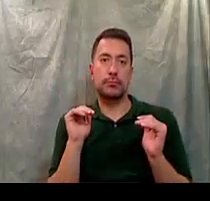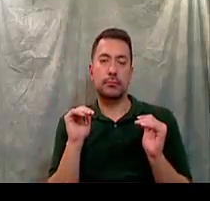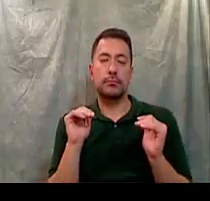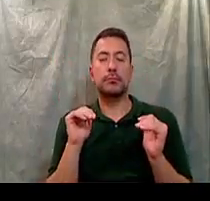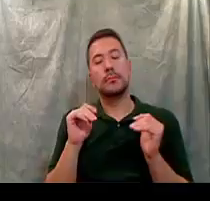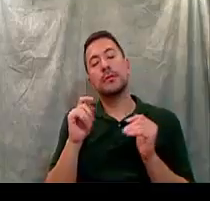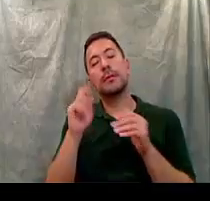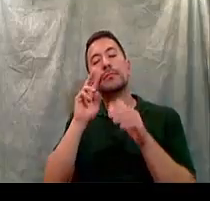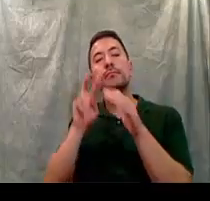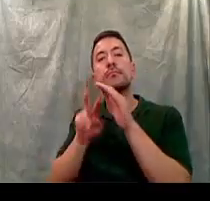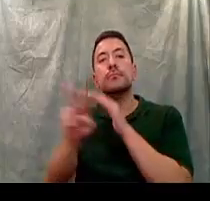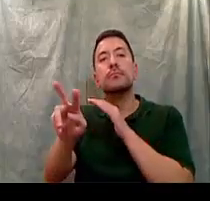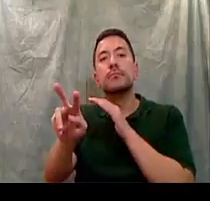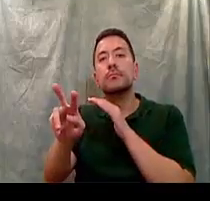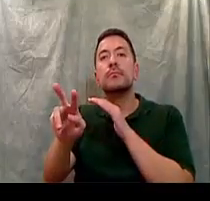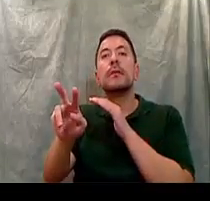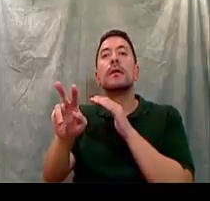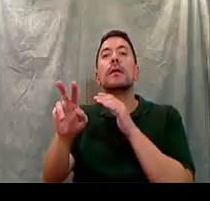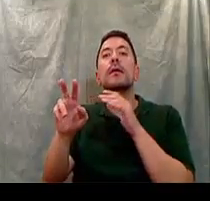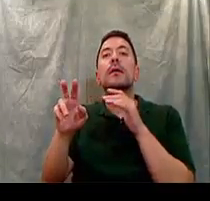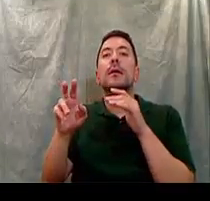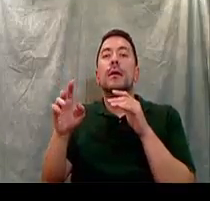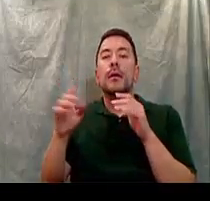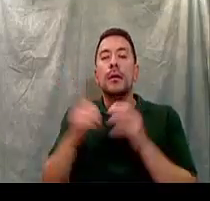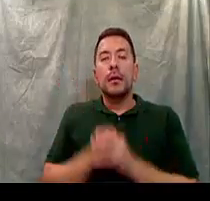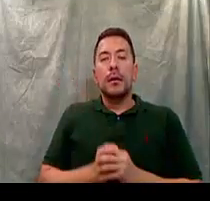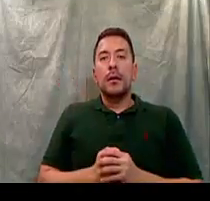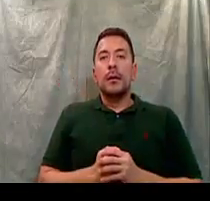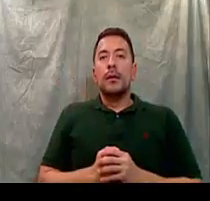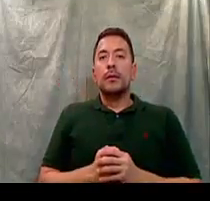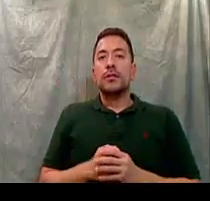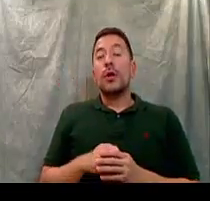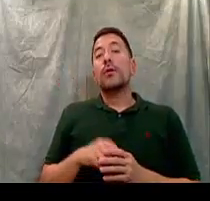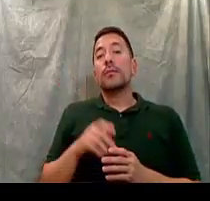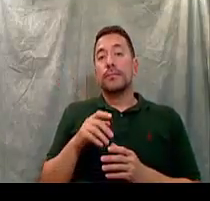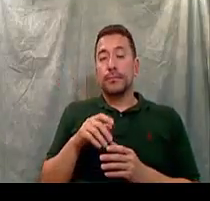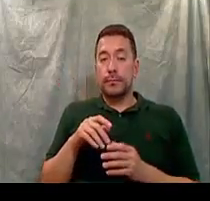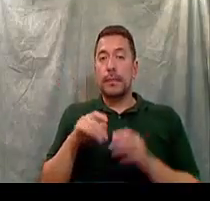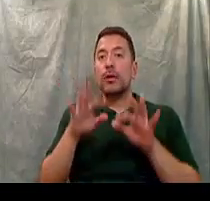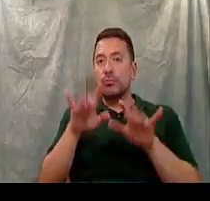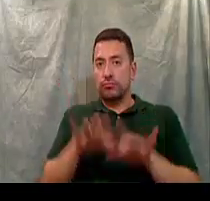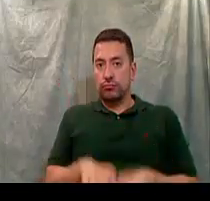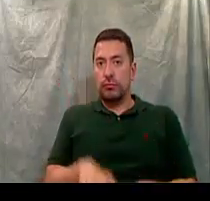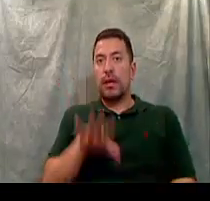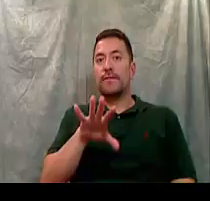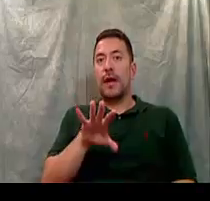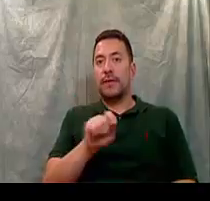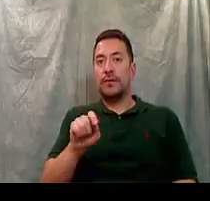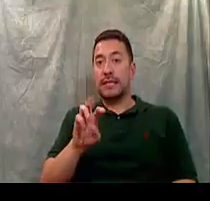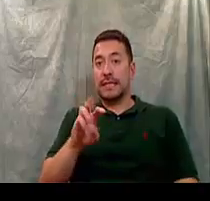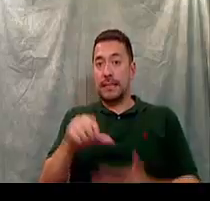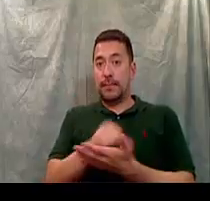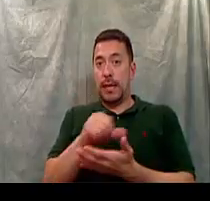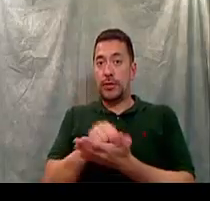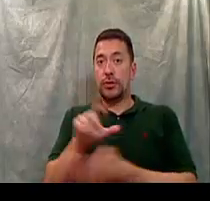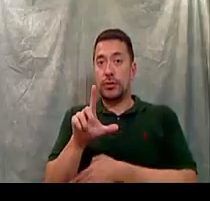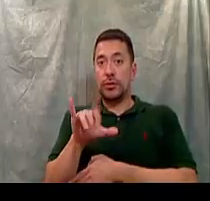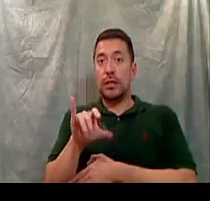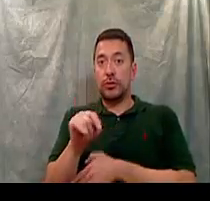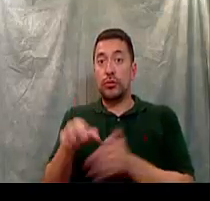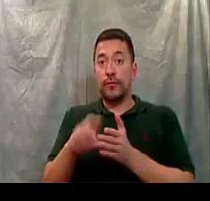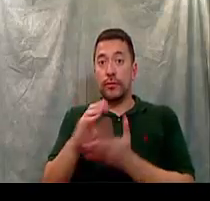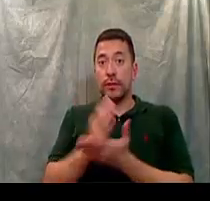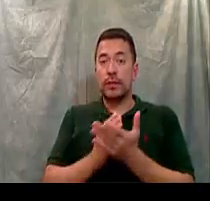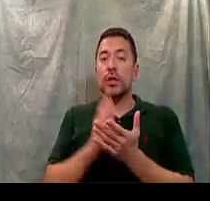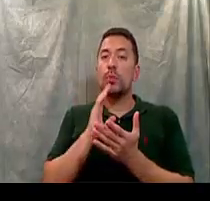and look ahead while we also deal with it now. In these 5 to 6 pages of the literature review subsection, you're going to engage in a